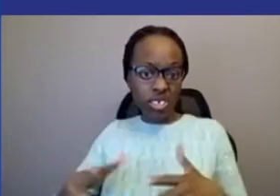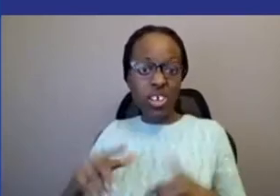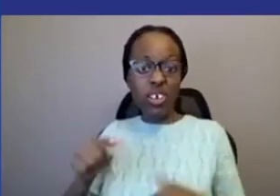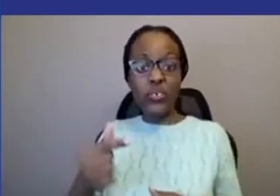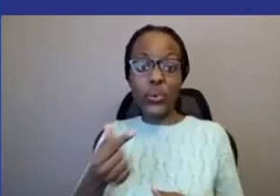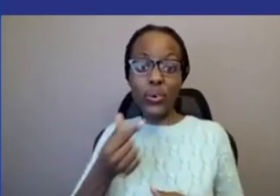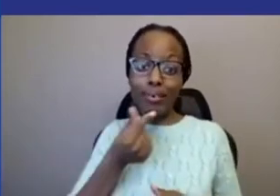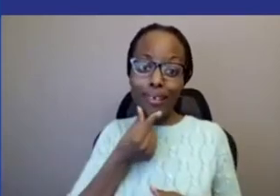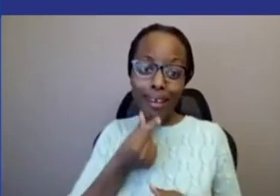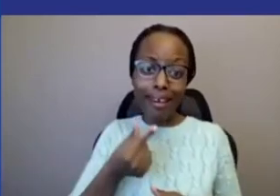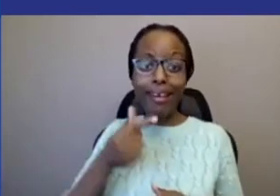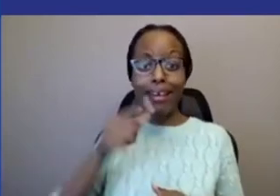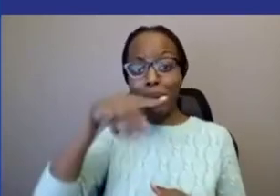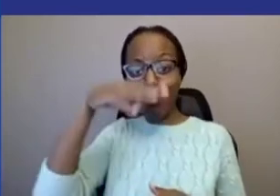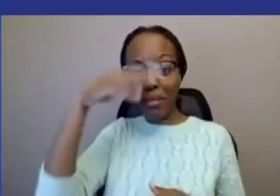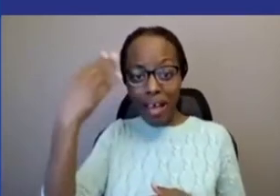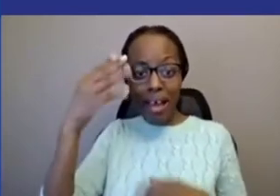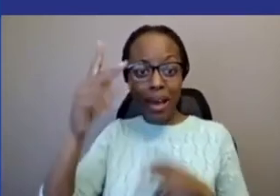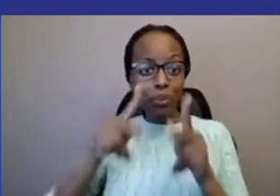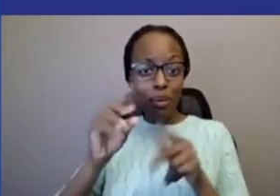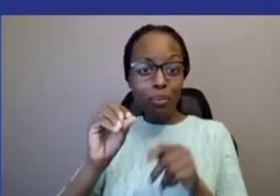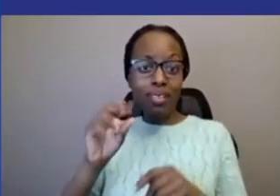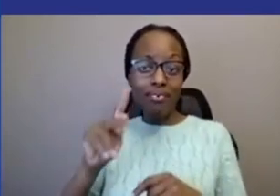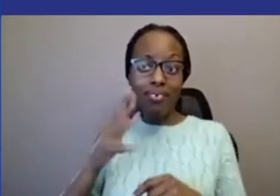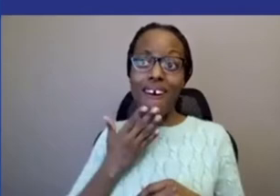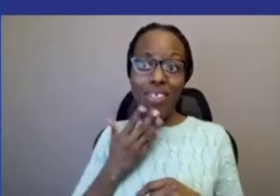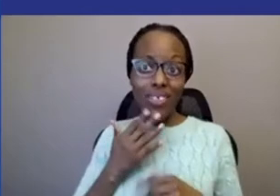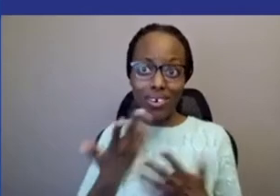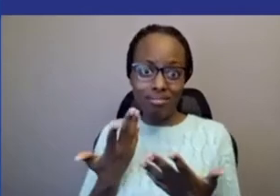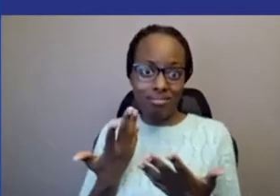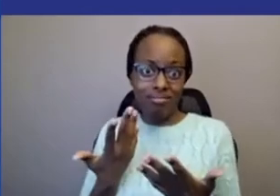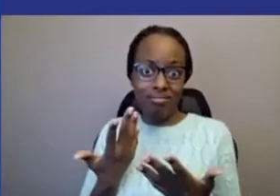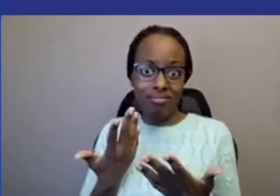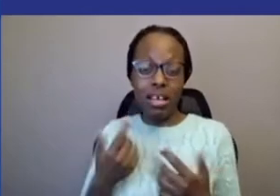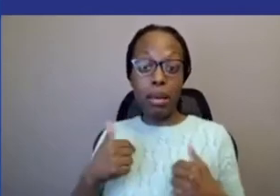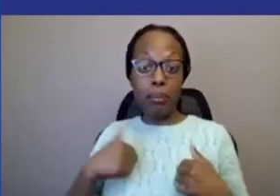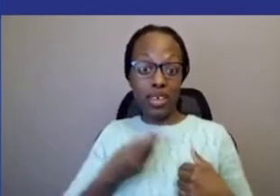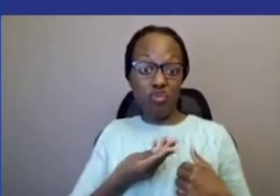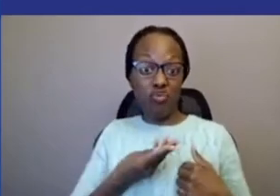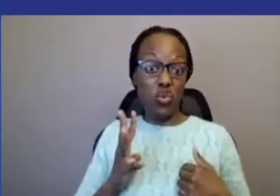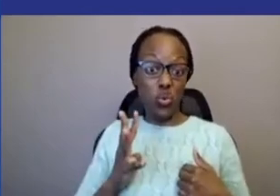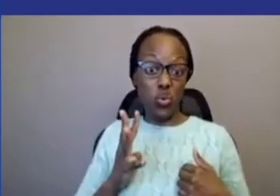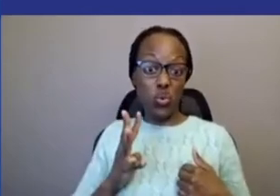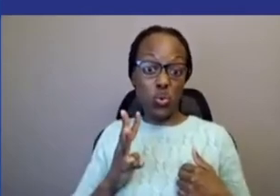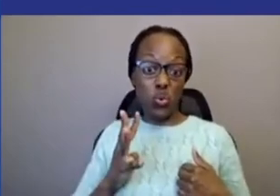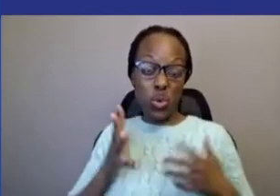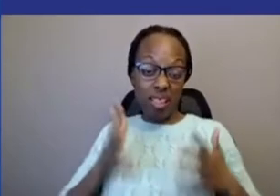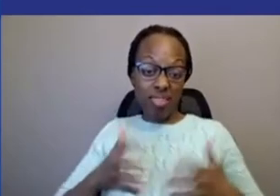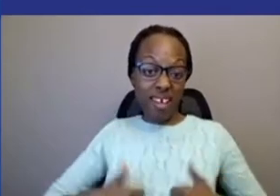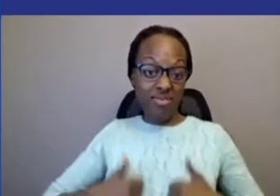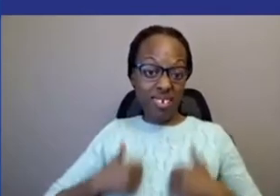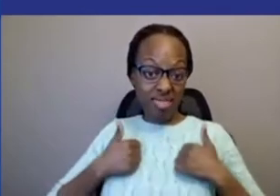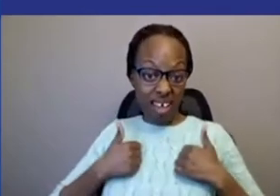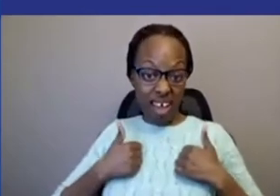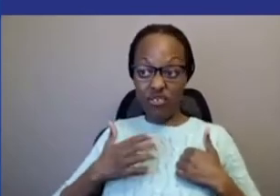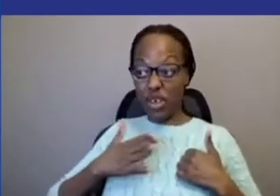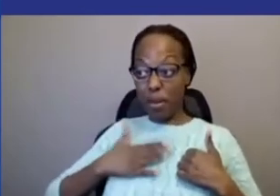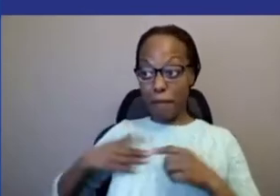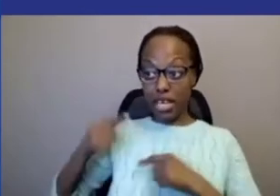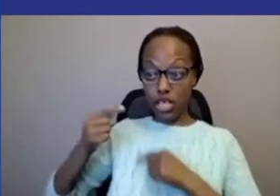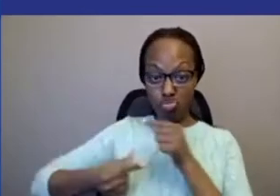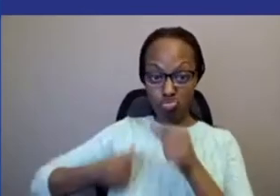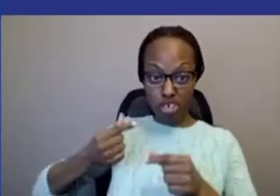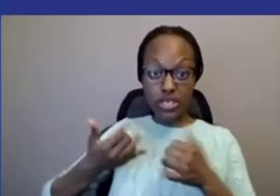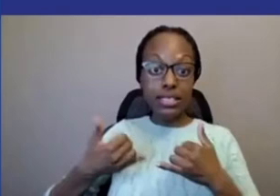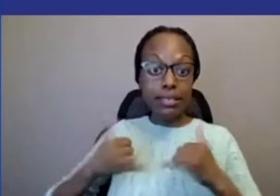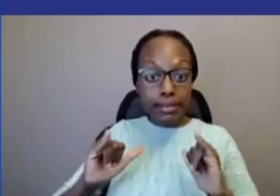of color. And I'm one of the few surviving people of my generation that is still voguing and still teaching and still